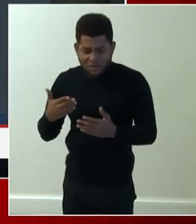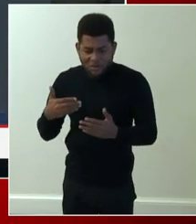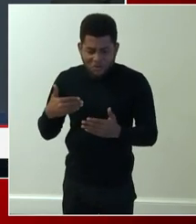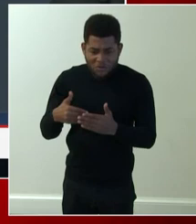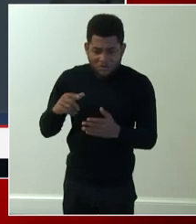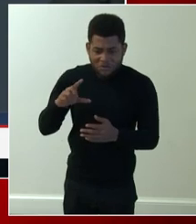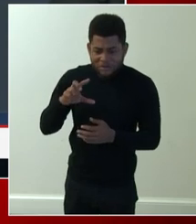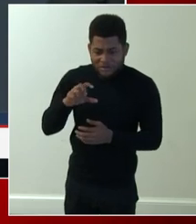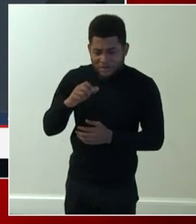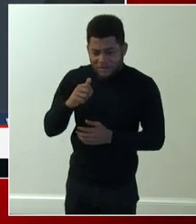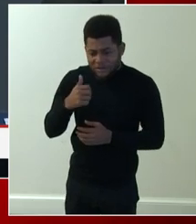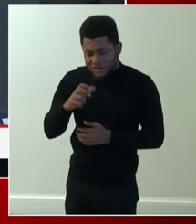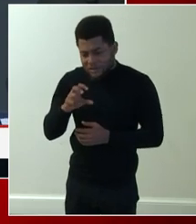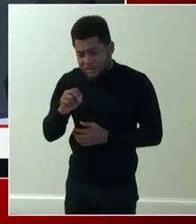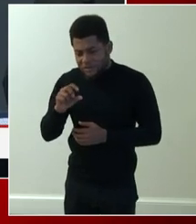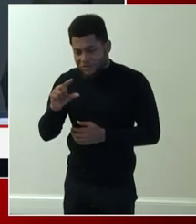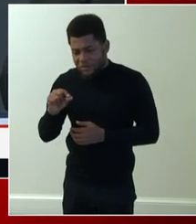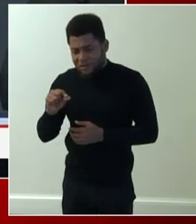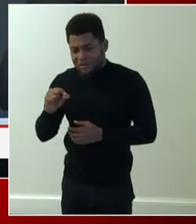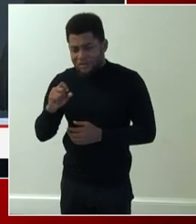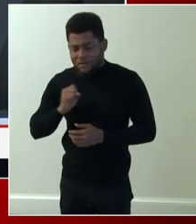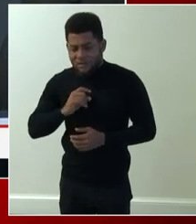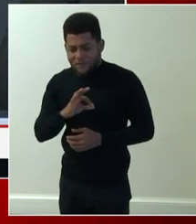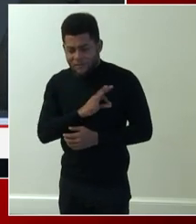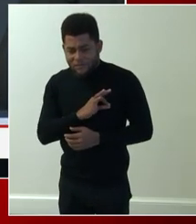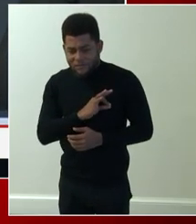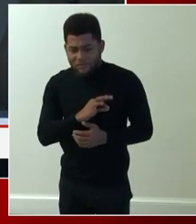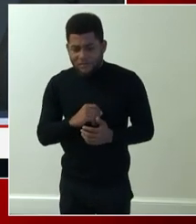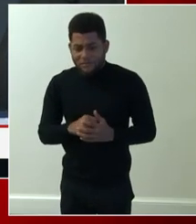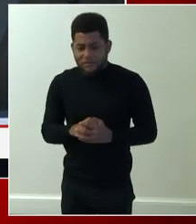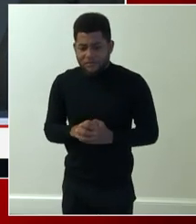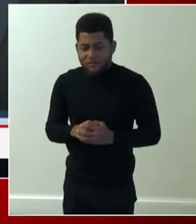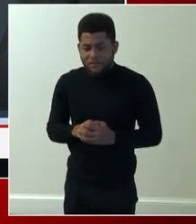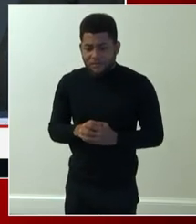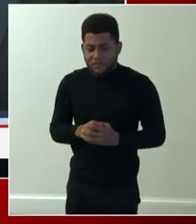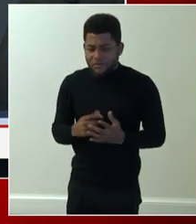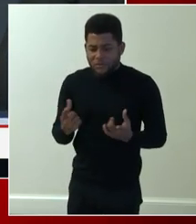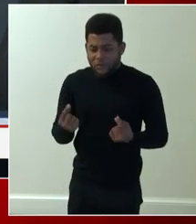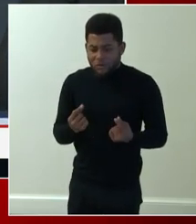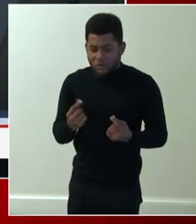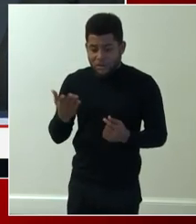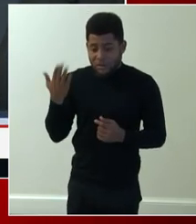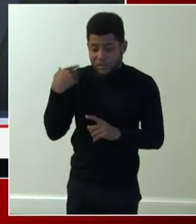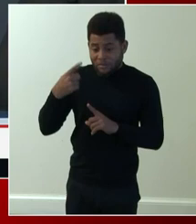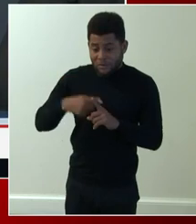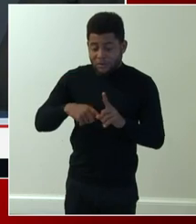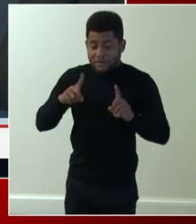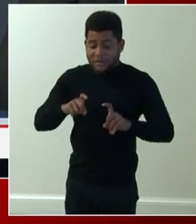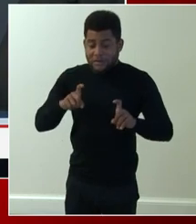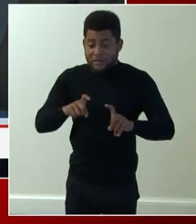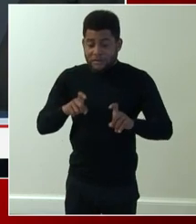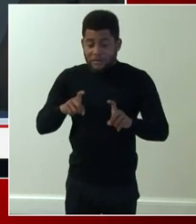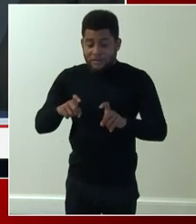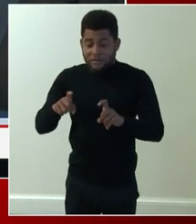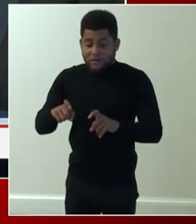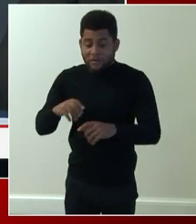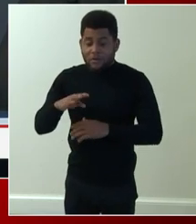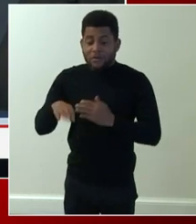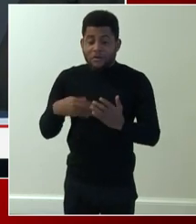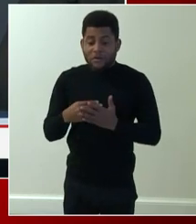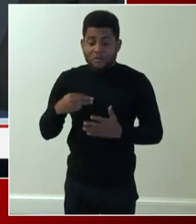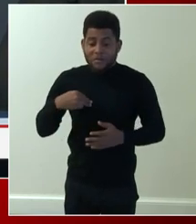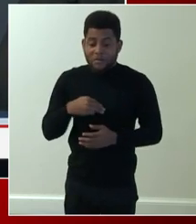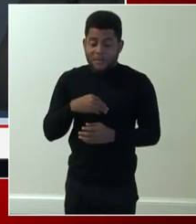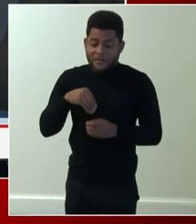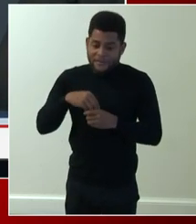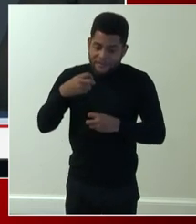staff. So over the past 20 months has been trying for all the members who work very hard in difficult conditions. And what